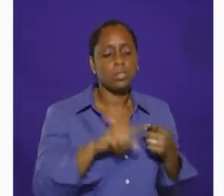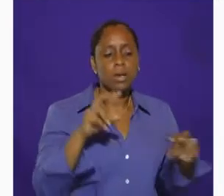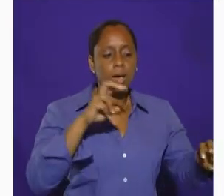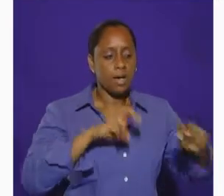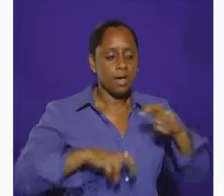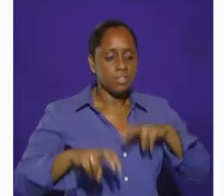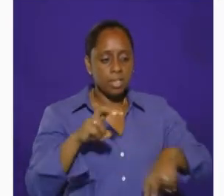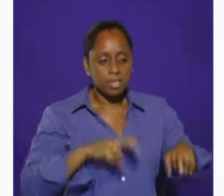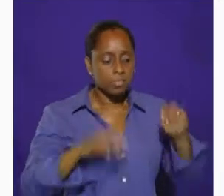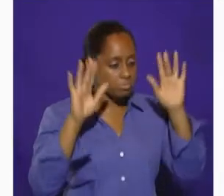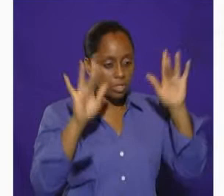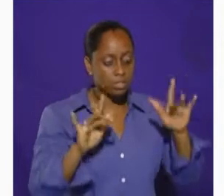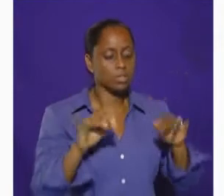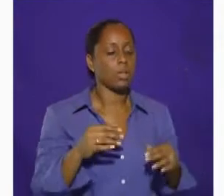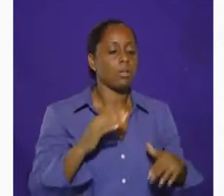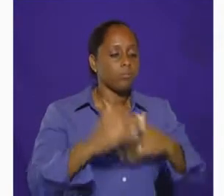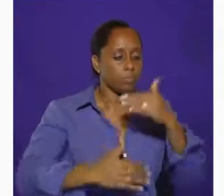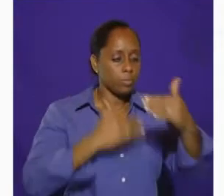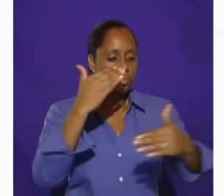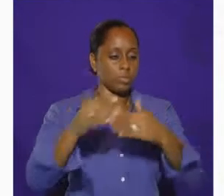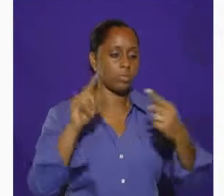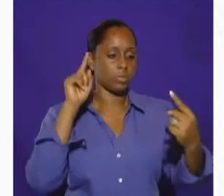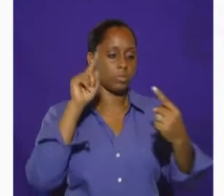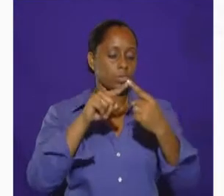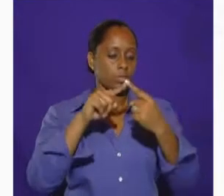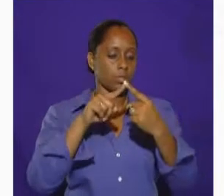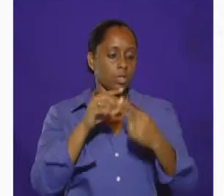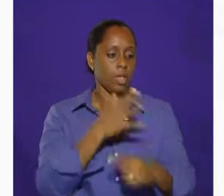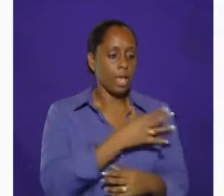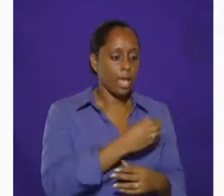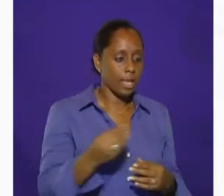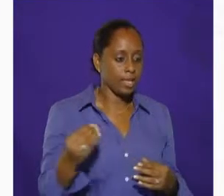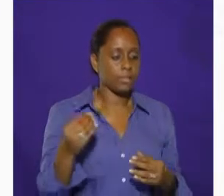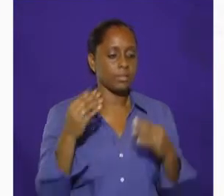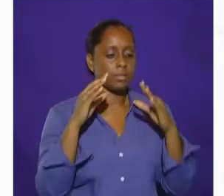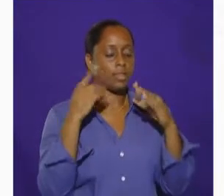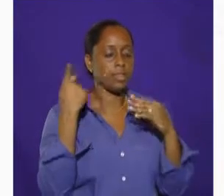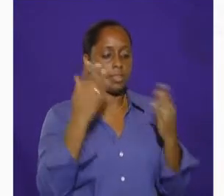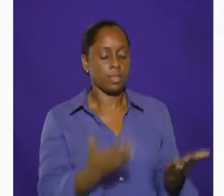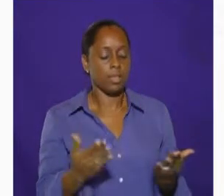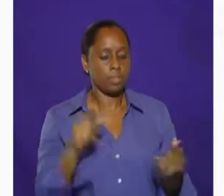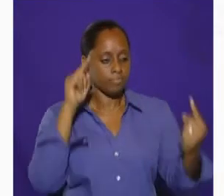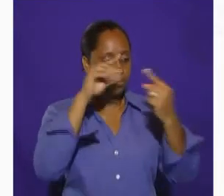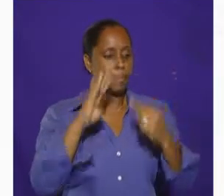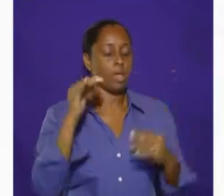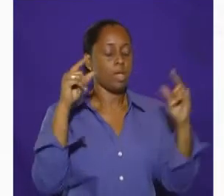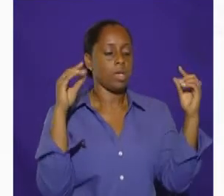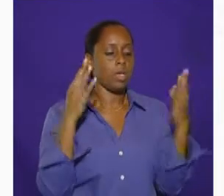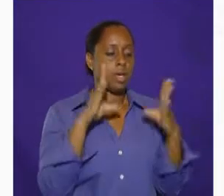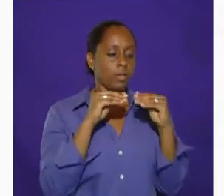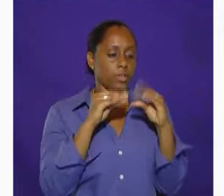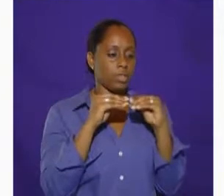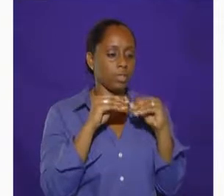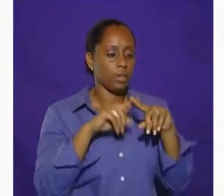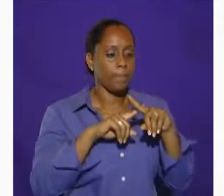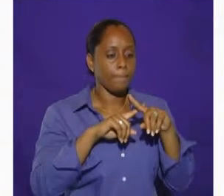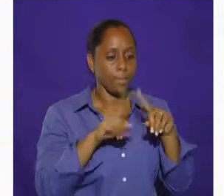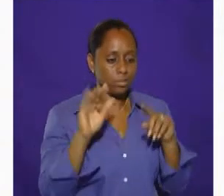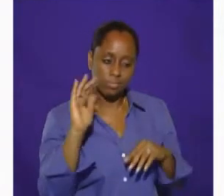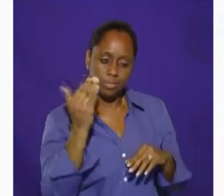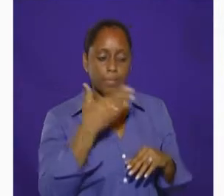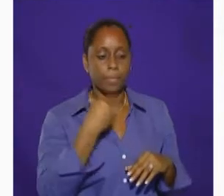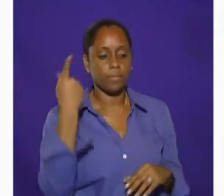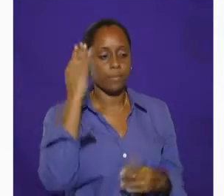assess progress towards the goals and targets set by the Convention, but prospects seem better for some targets than